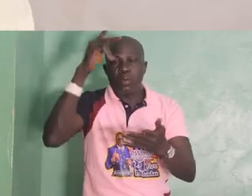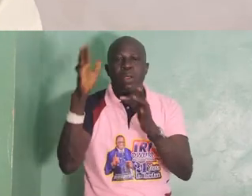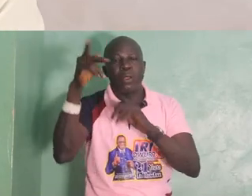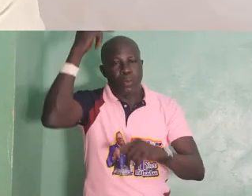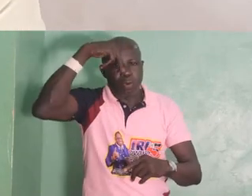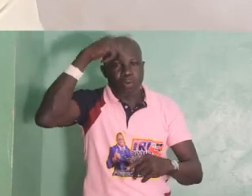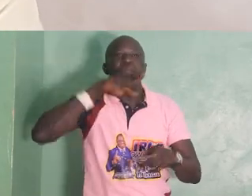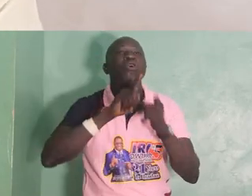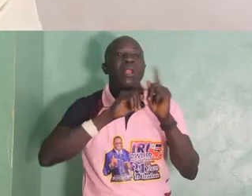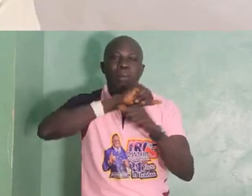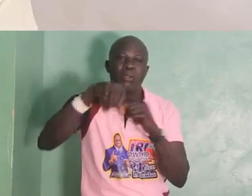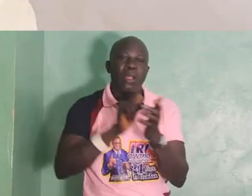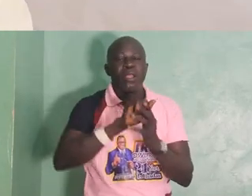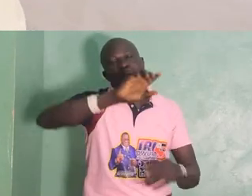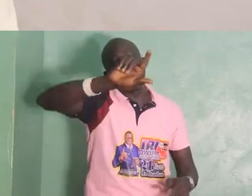book of Proverbs talk about. Chapter